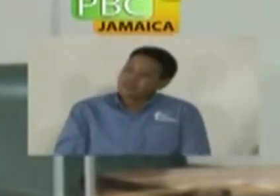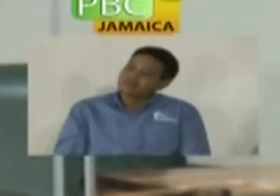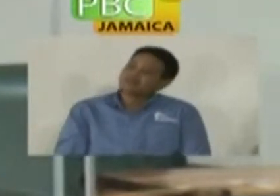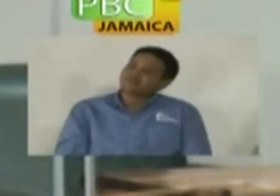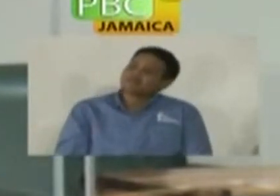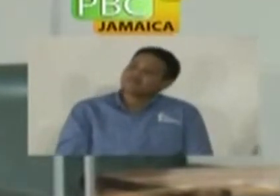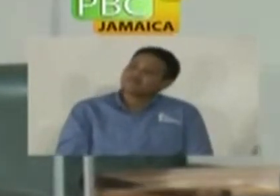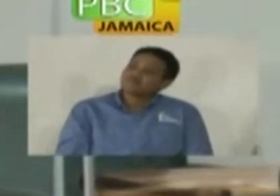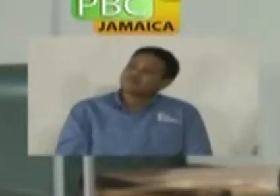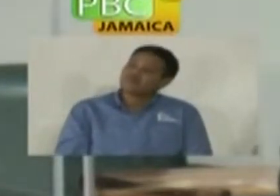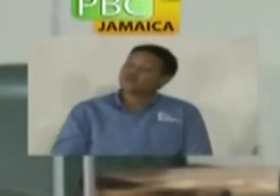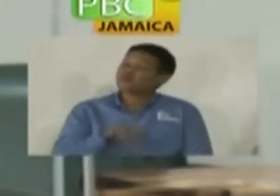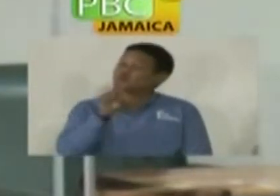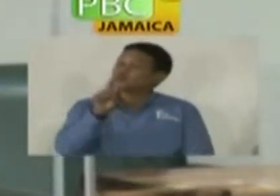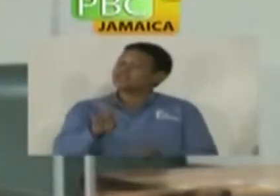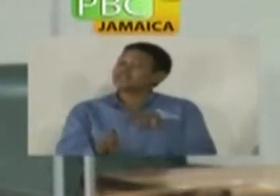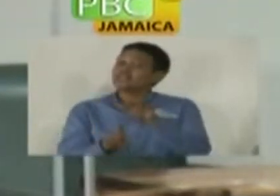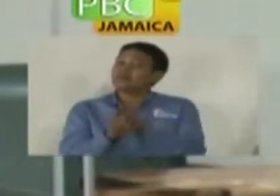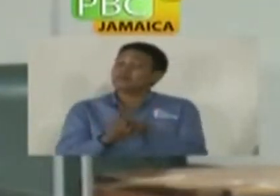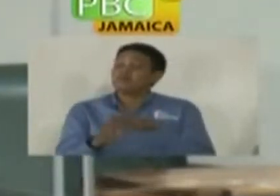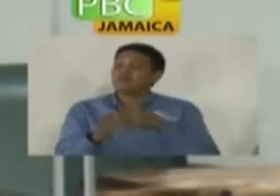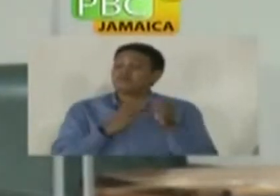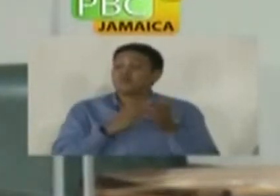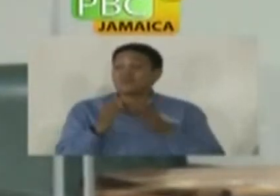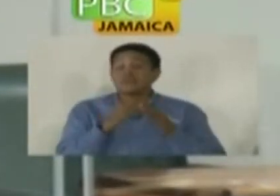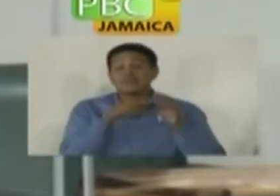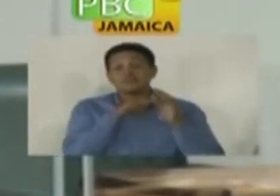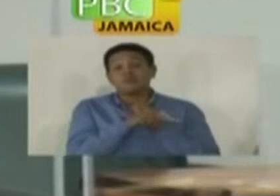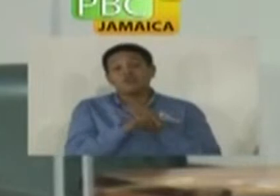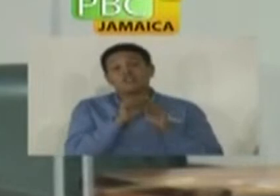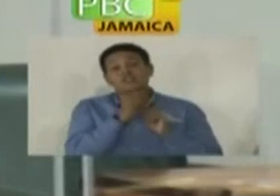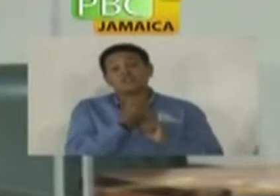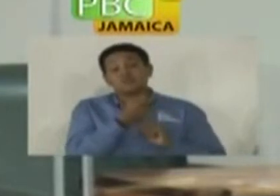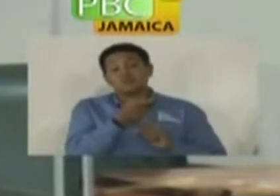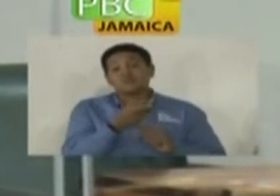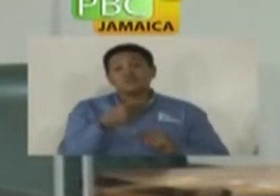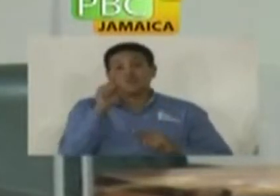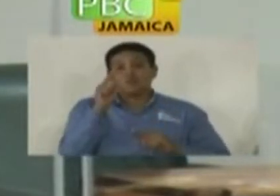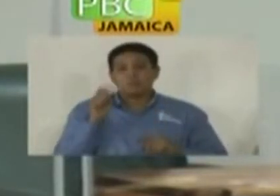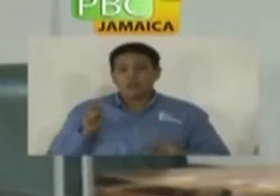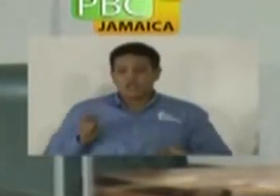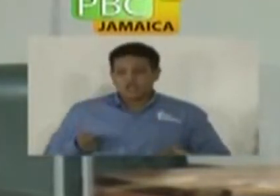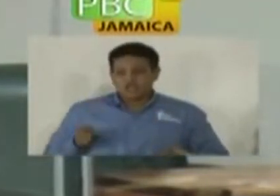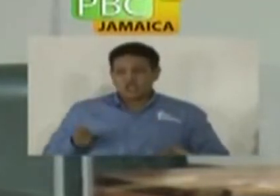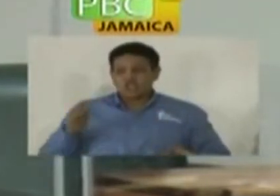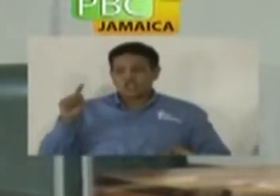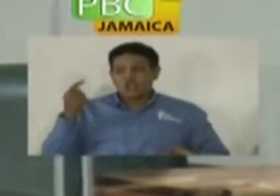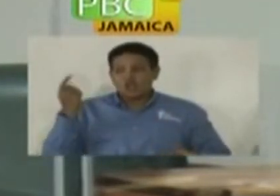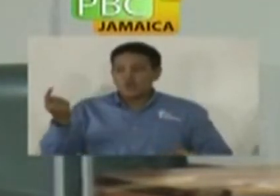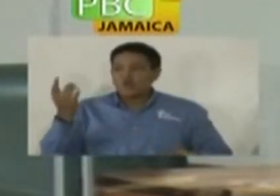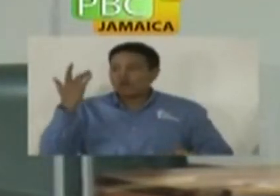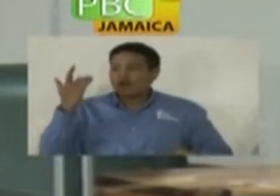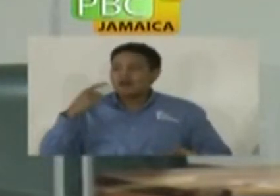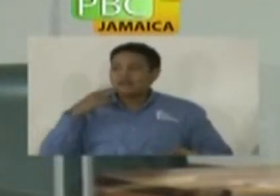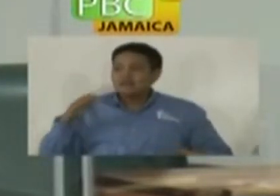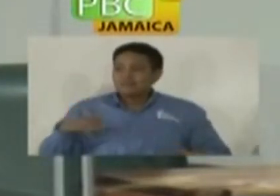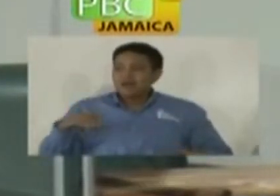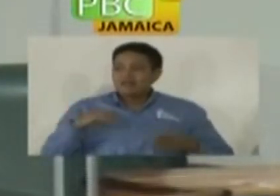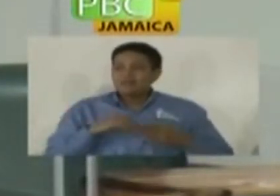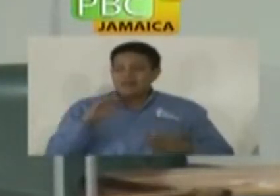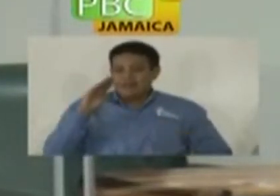arose as to whether in murder cases tried by judge alone, because the Parliament in